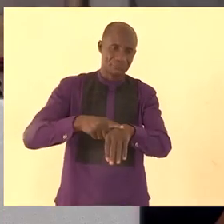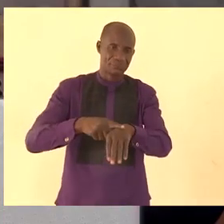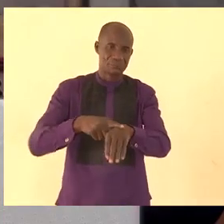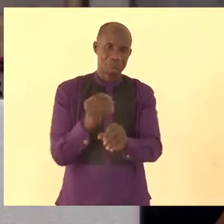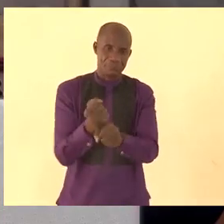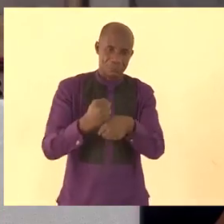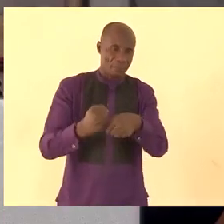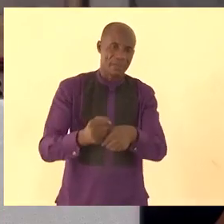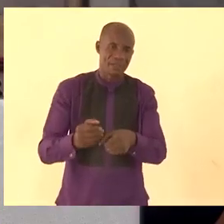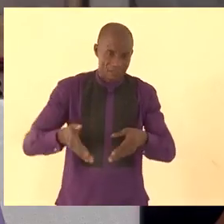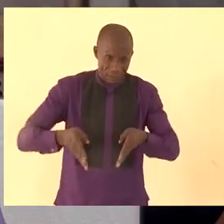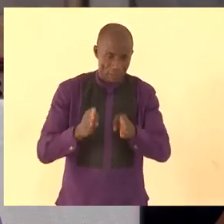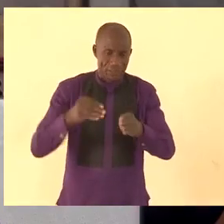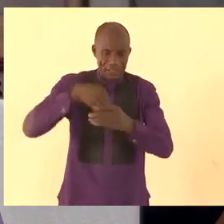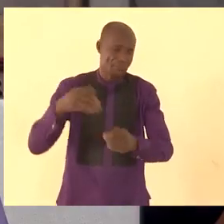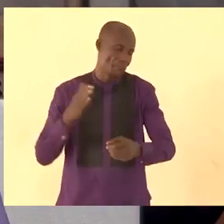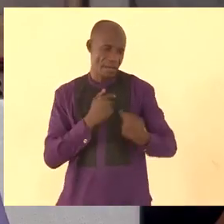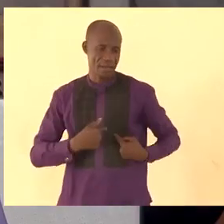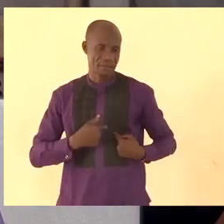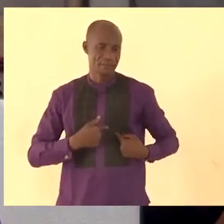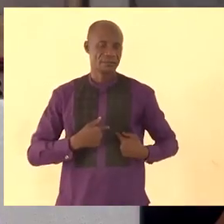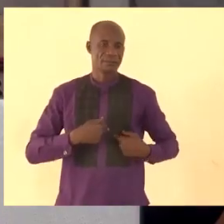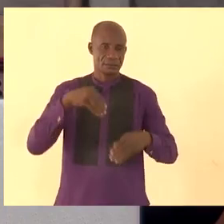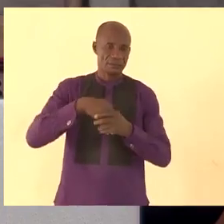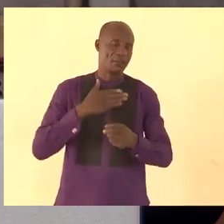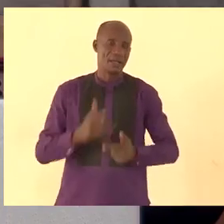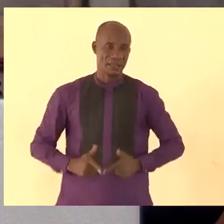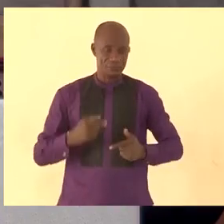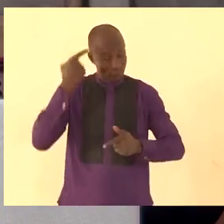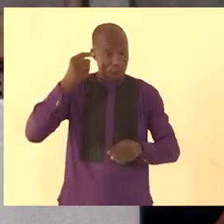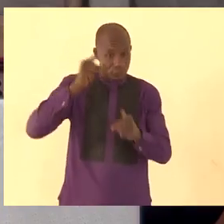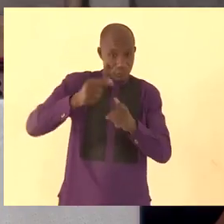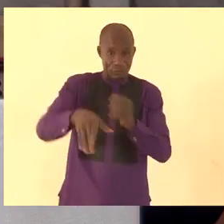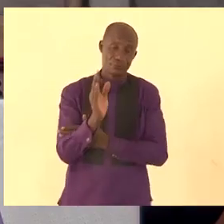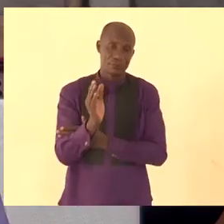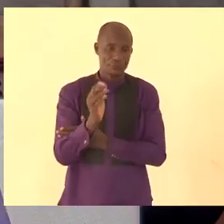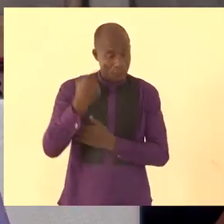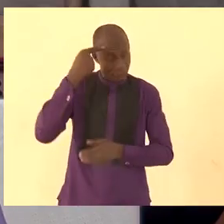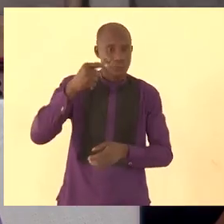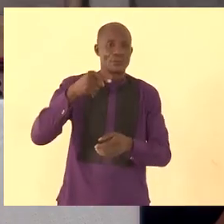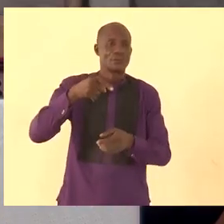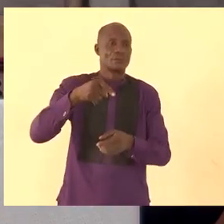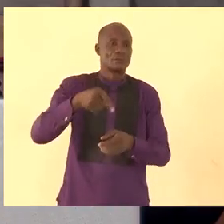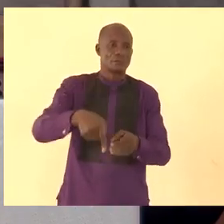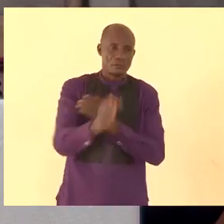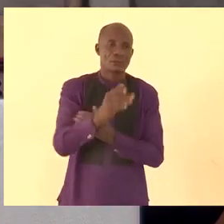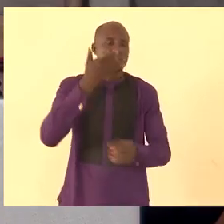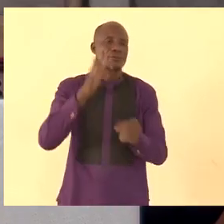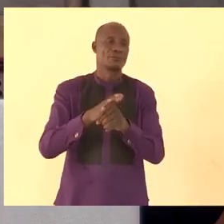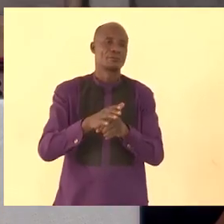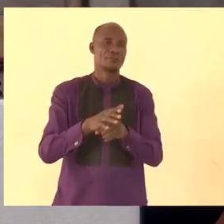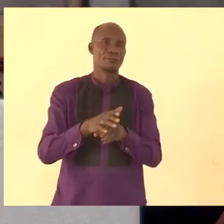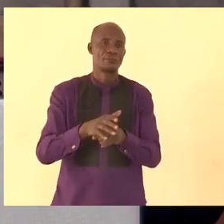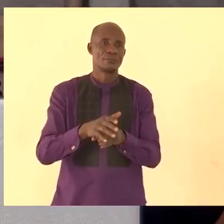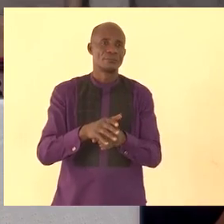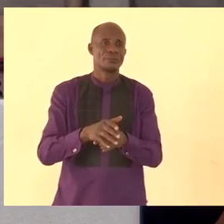making space in my heart, in my life, for the word of God, for God's presence. And that will